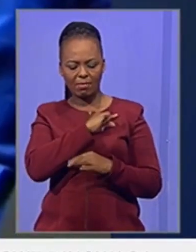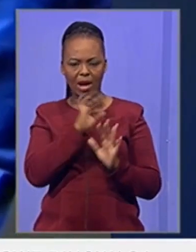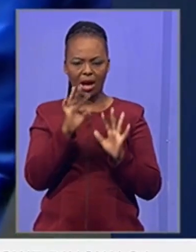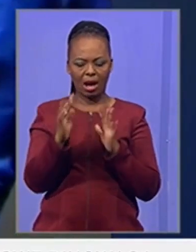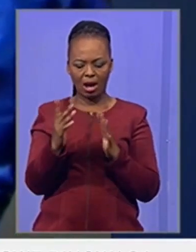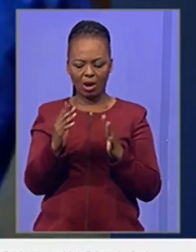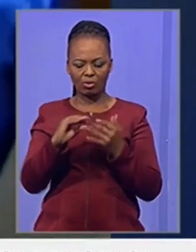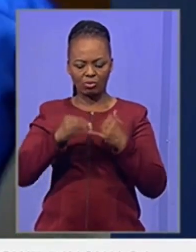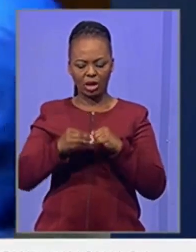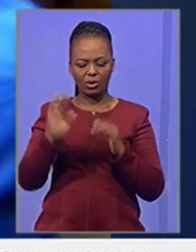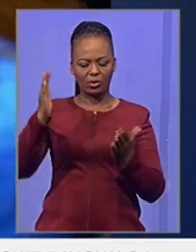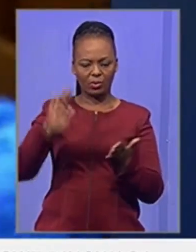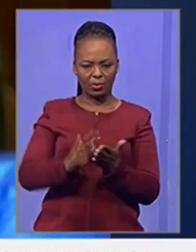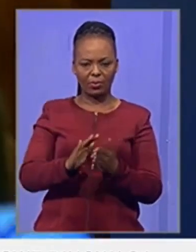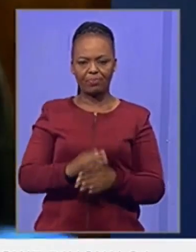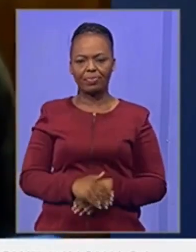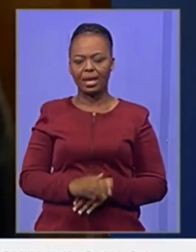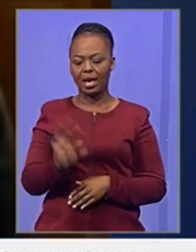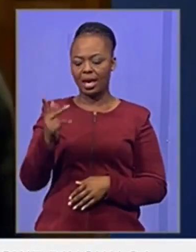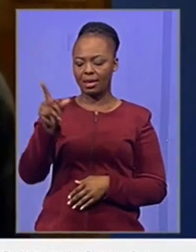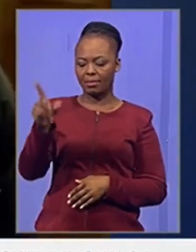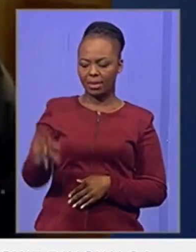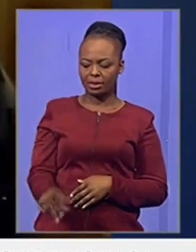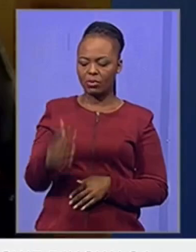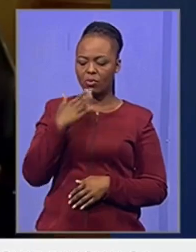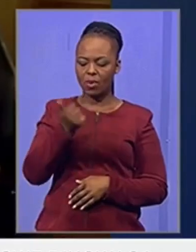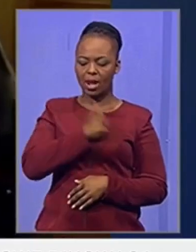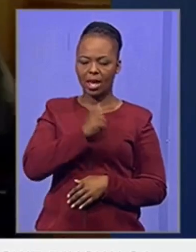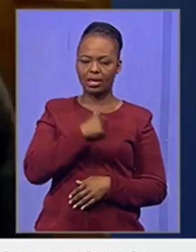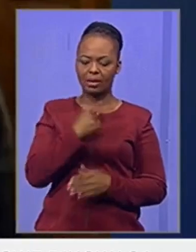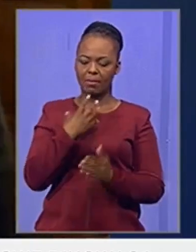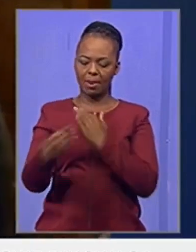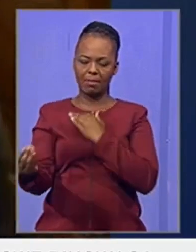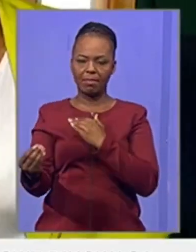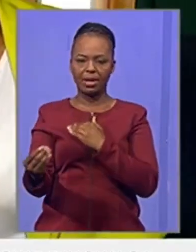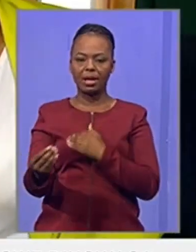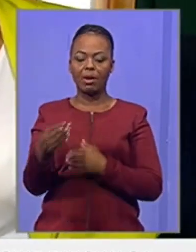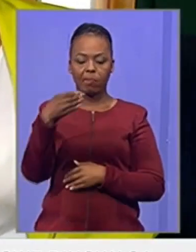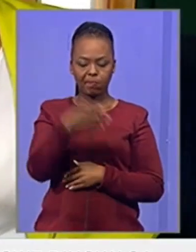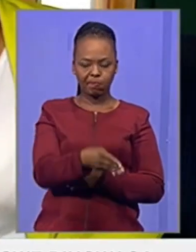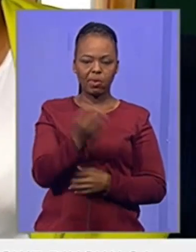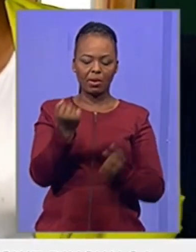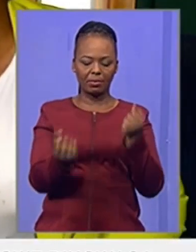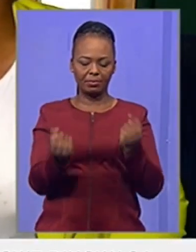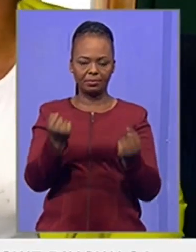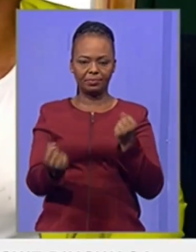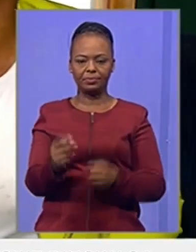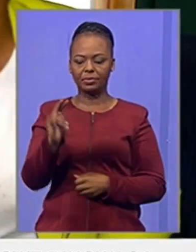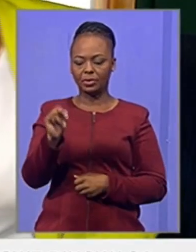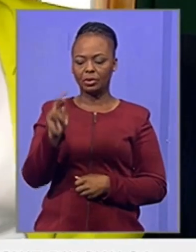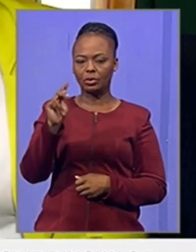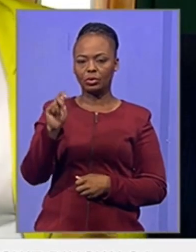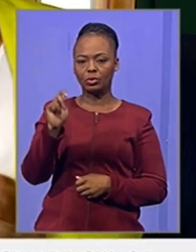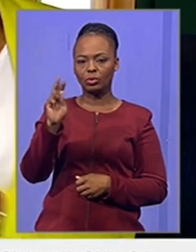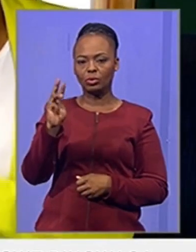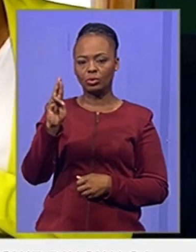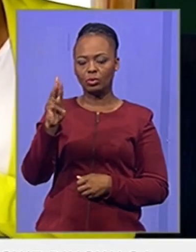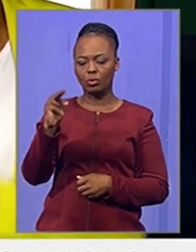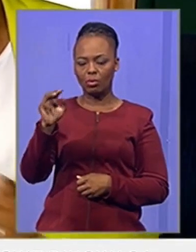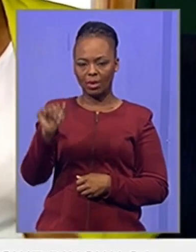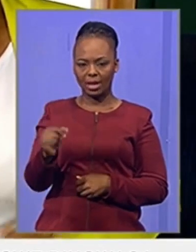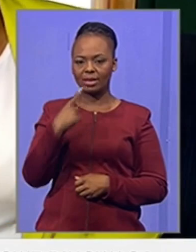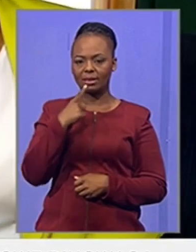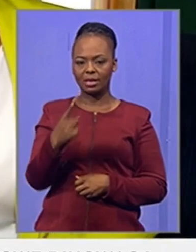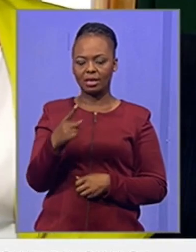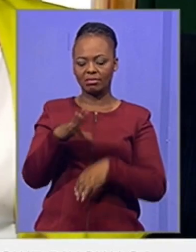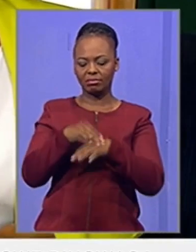batswa setlhabelo ba ga Bester yo a ileng a kgona go falola o ne a le teng kwa kgotlatshekelo. Mtungwa Makamo a re ka nako e le kgarebe le ne le na le